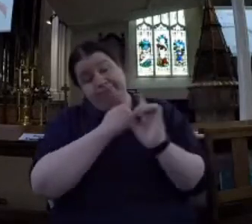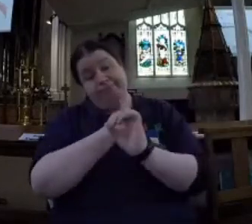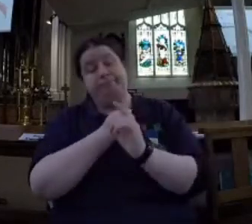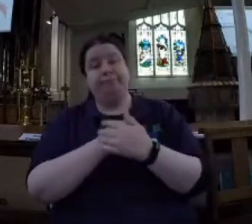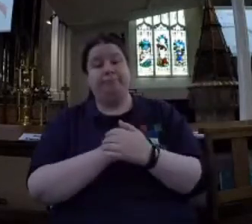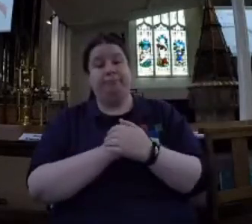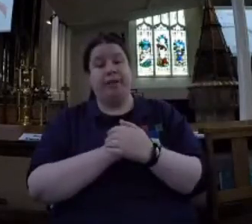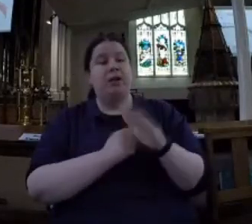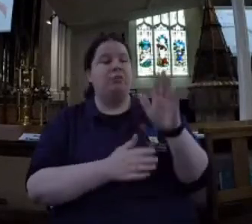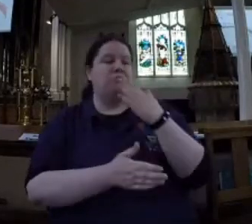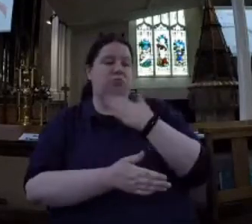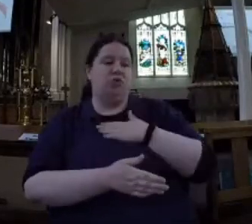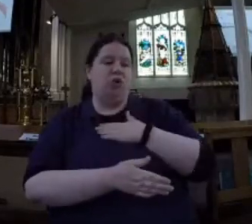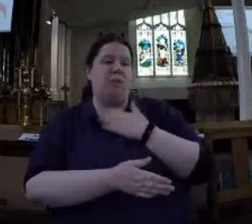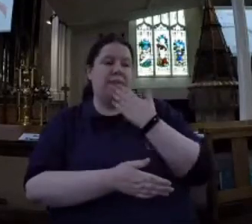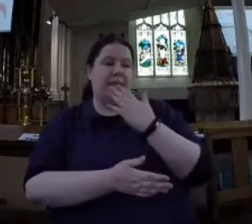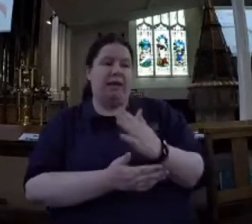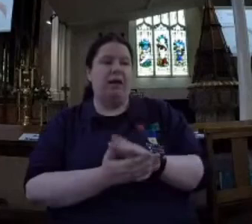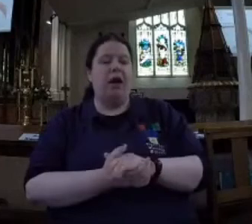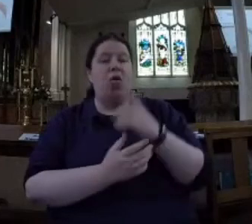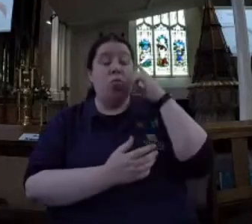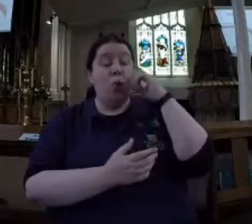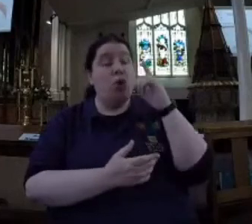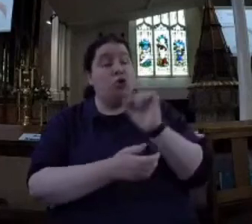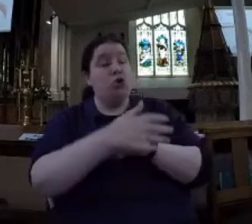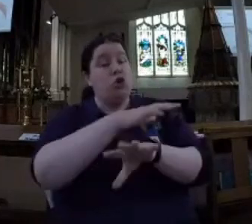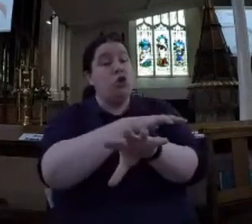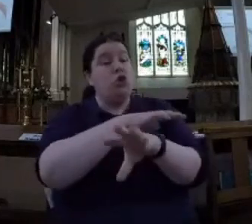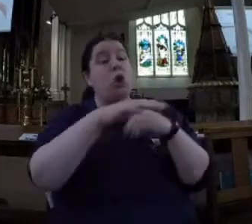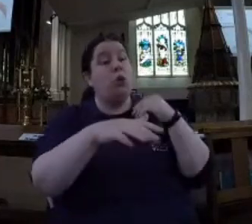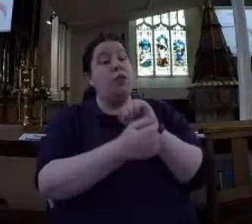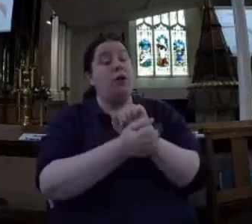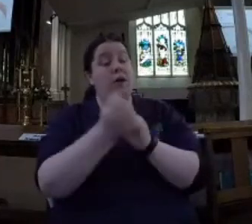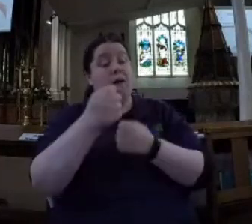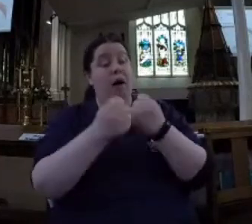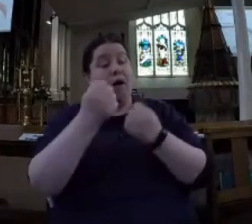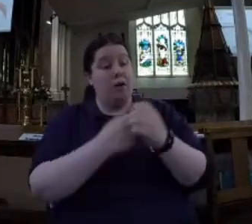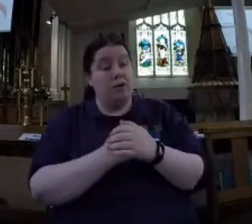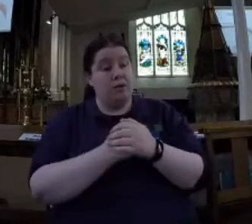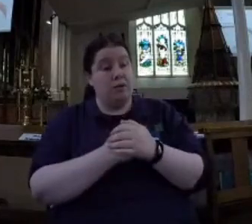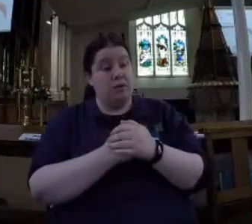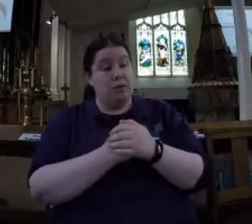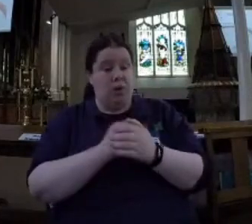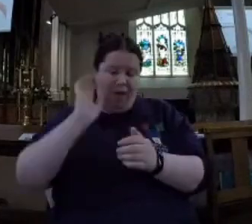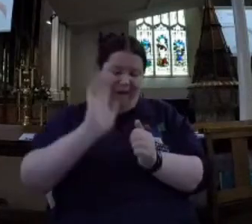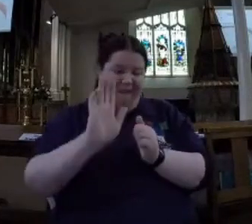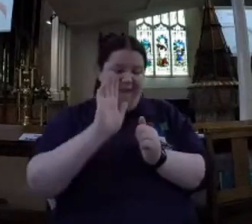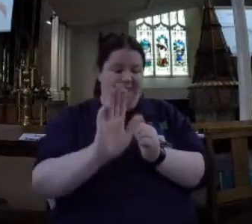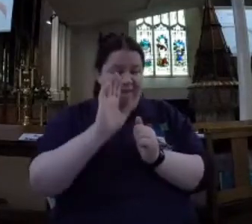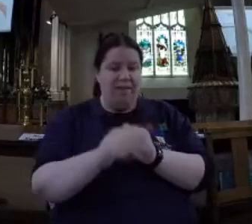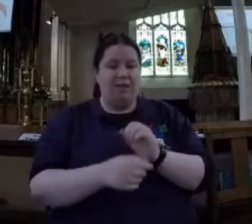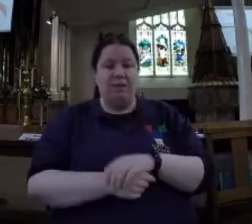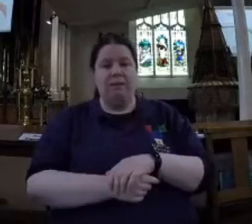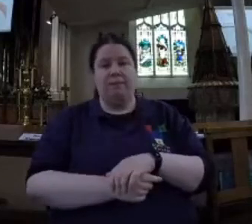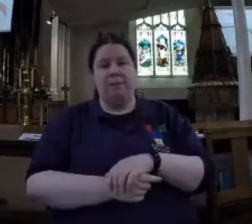sorry, madam, for the mistake. You see, I thought you'd stolen the car. When I pulled up behind you, while you were blowing the horn and making rude